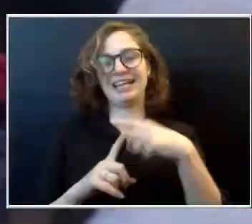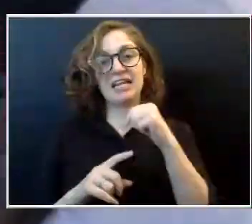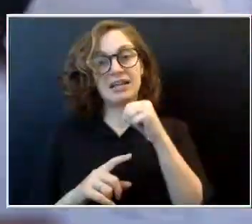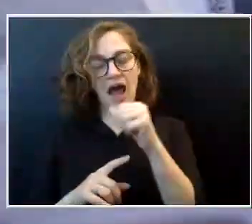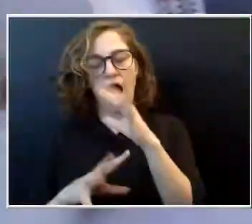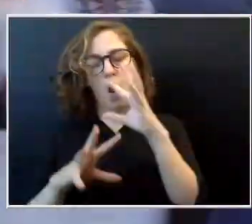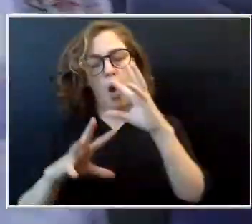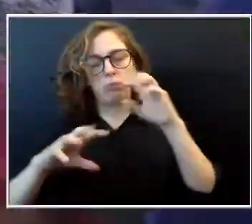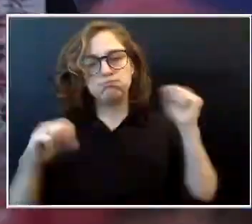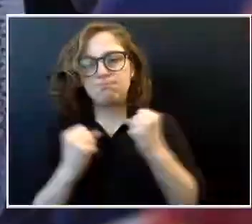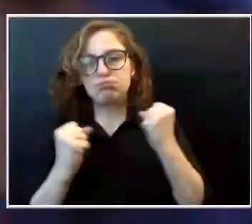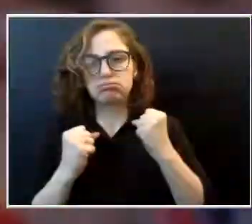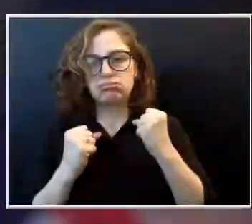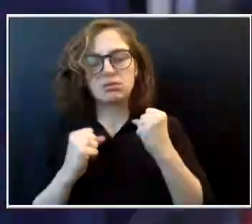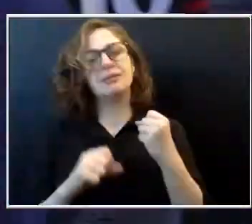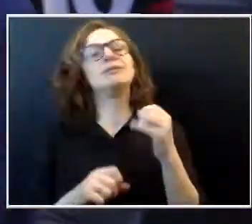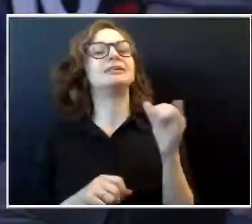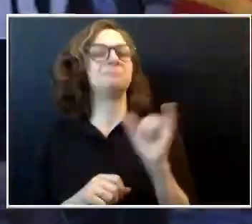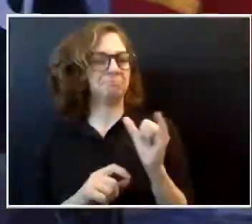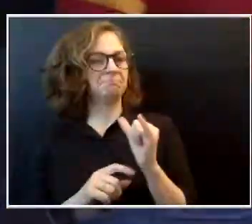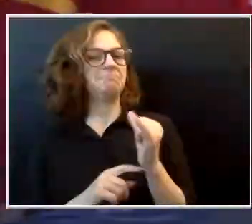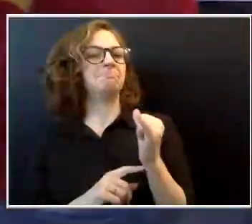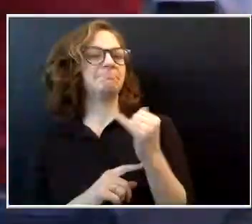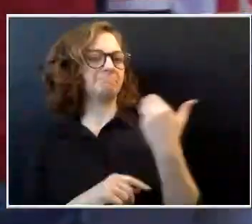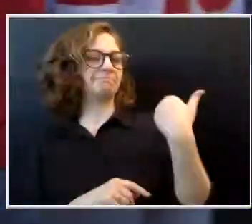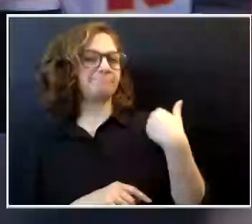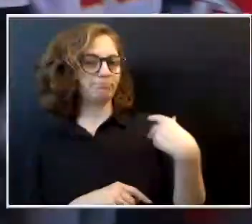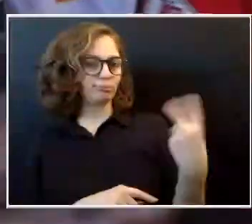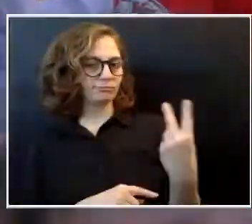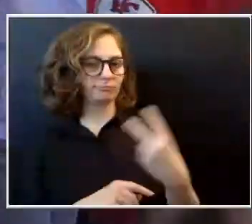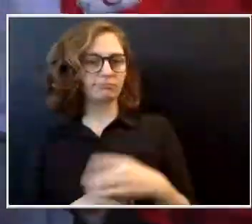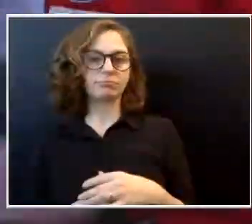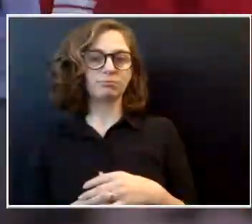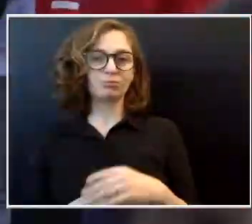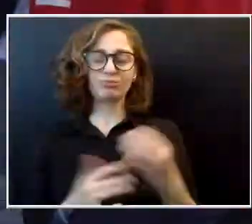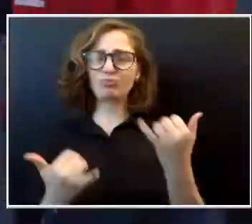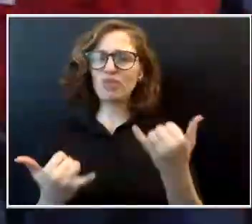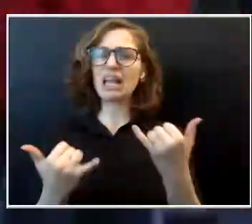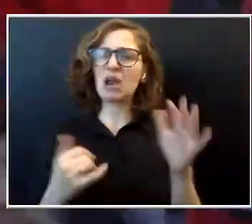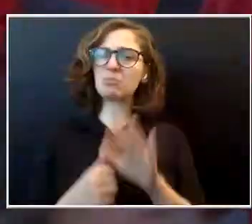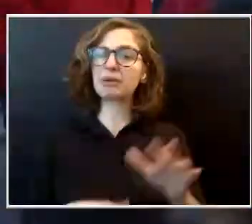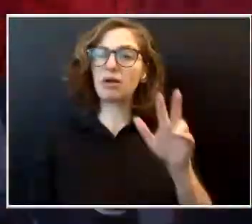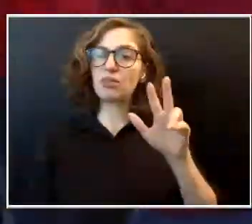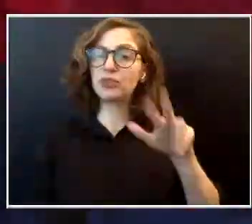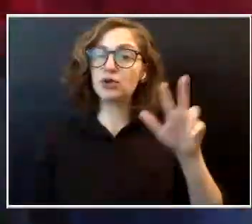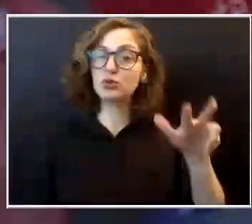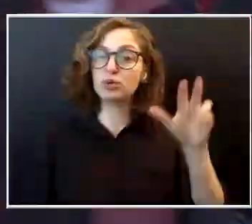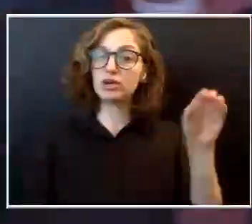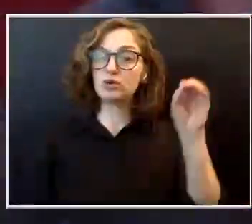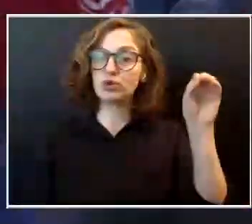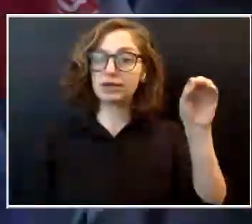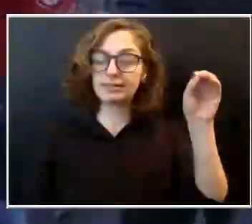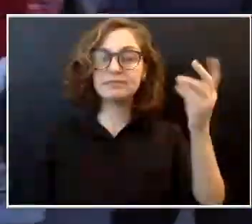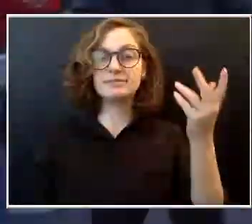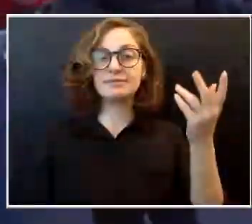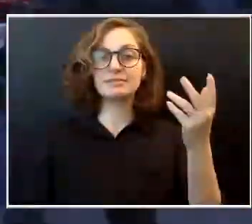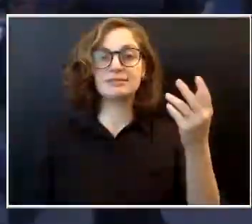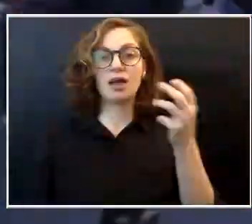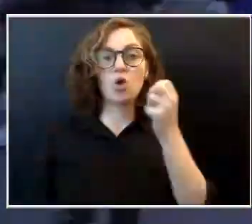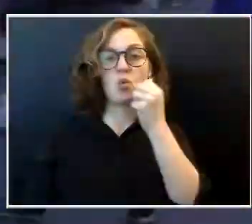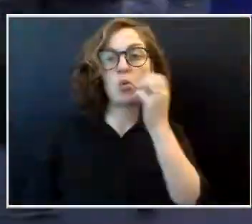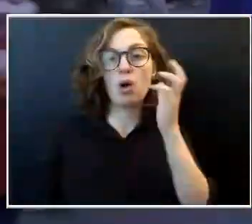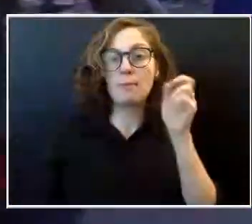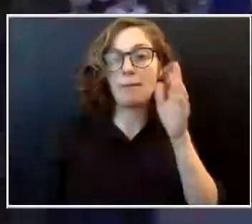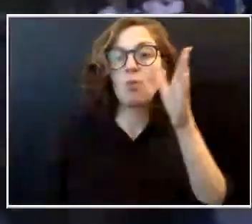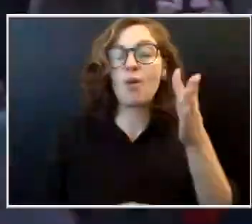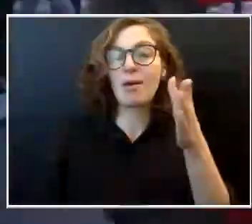Super Bowl celebrations. It's already about 33 degrees here in Kansas City, warming up to 60 today. So